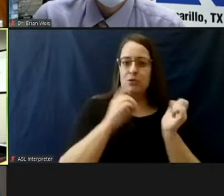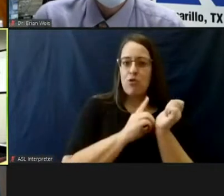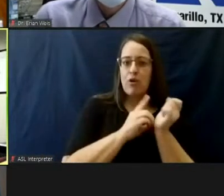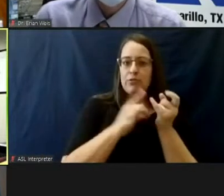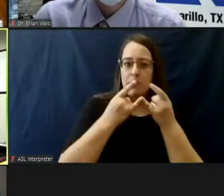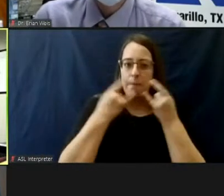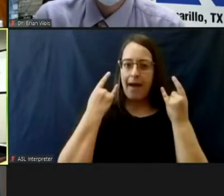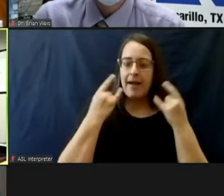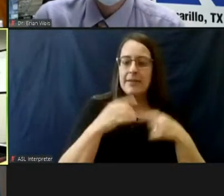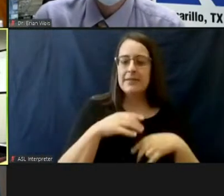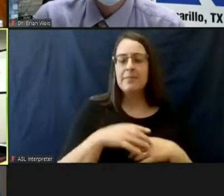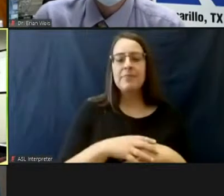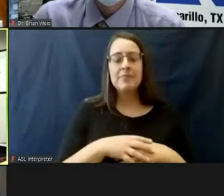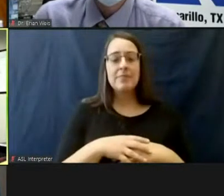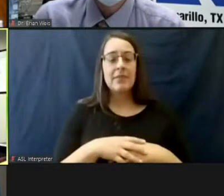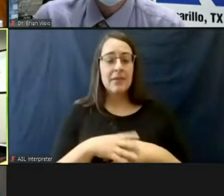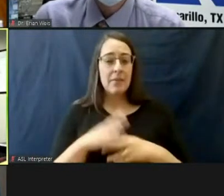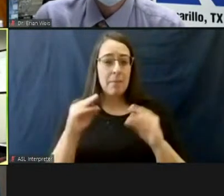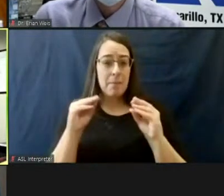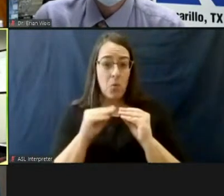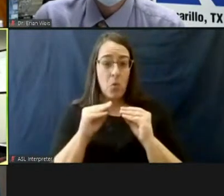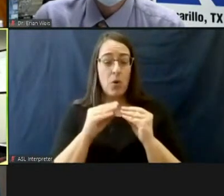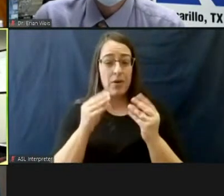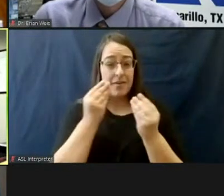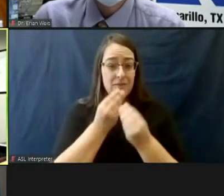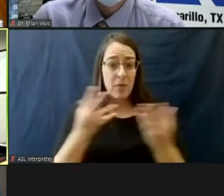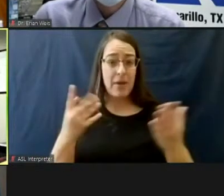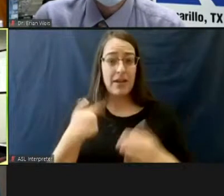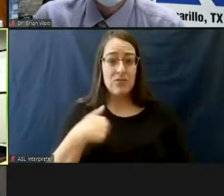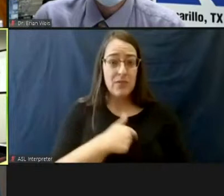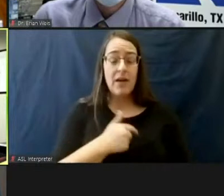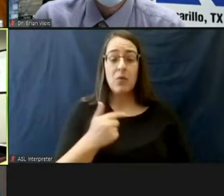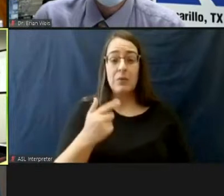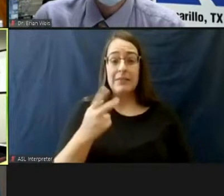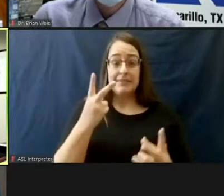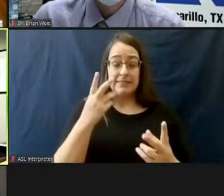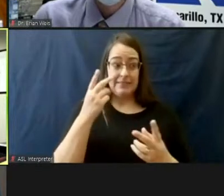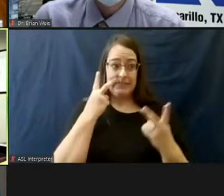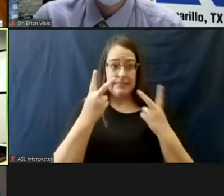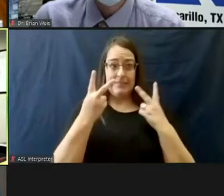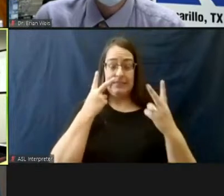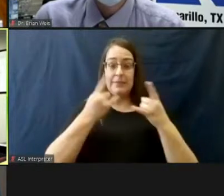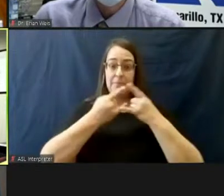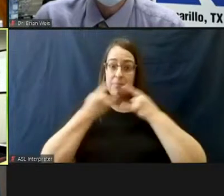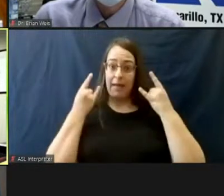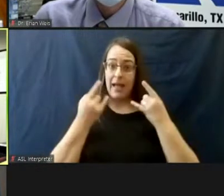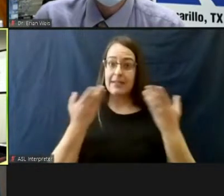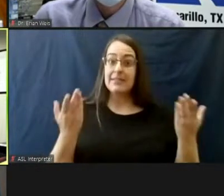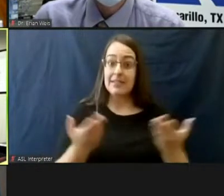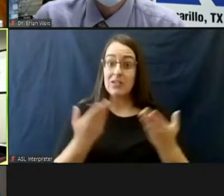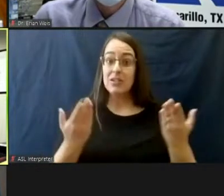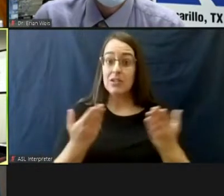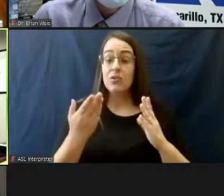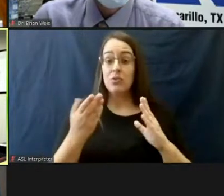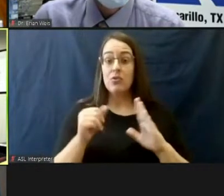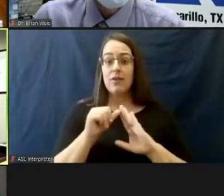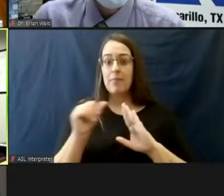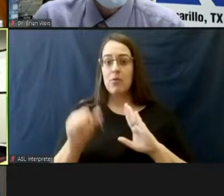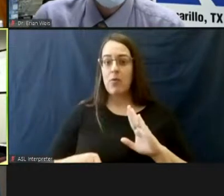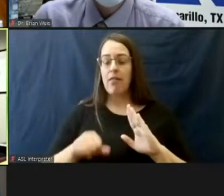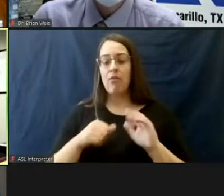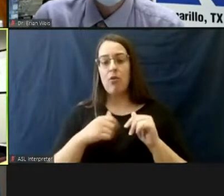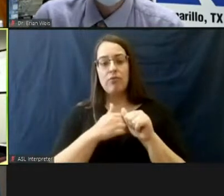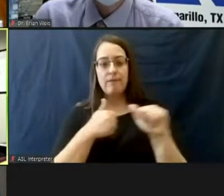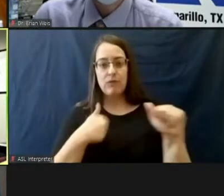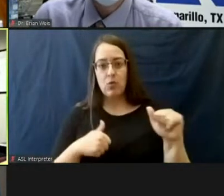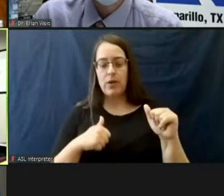data beyond the obvious when we know that we were masking heavily and that we were really avoiding close gatherings, our numbers